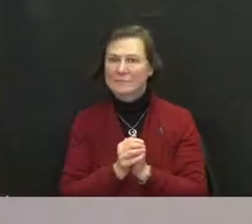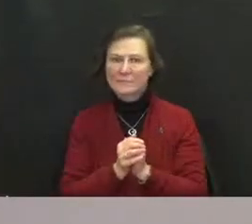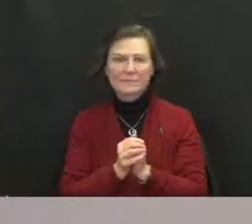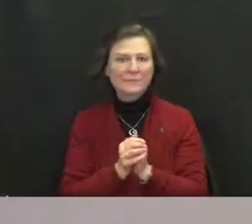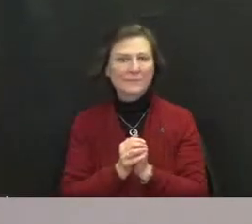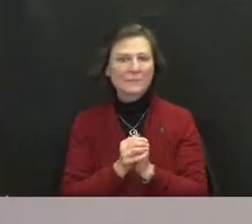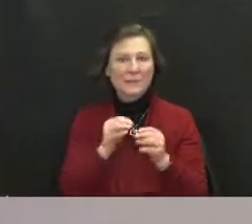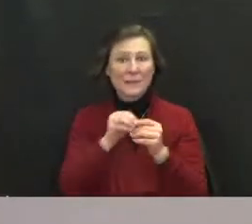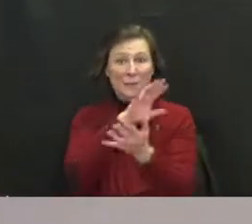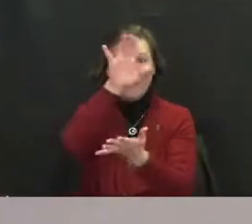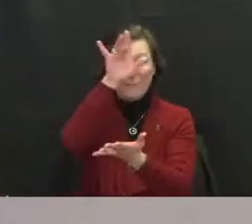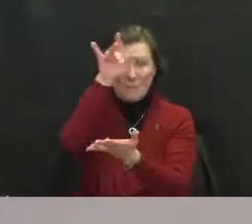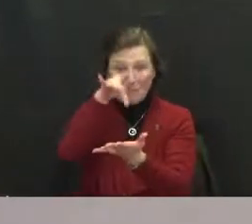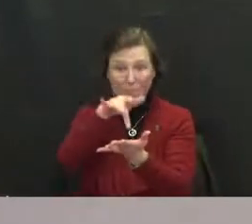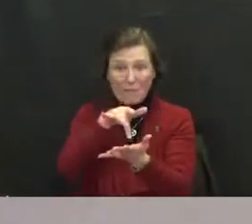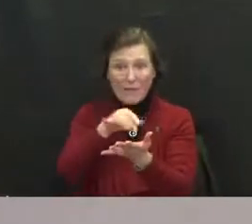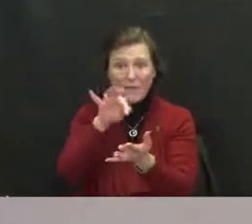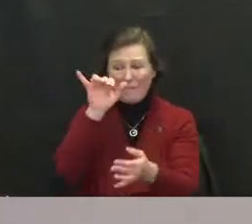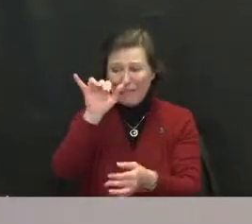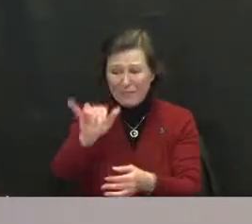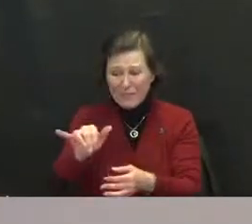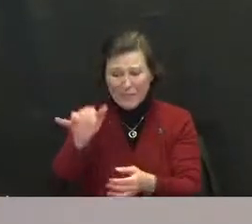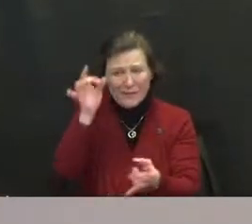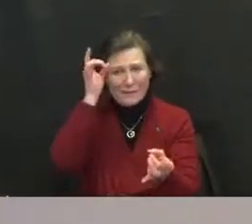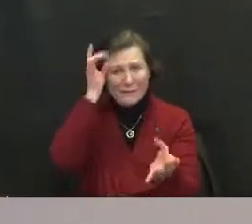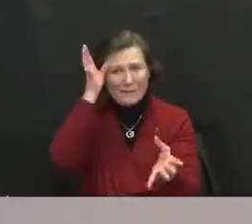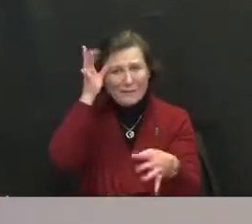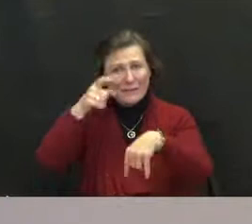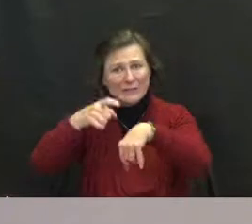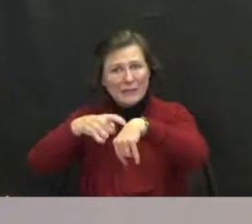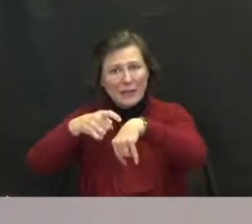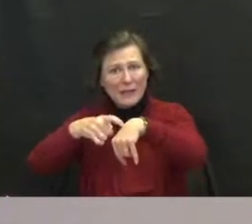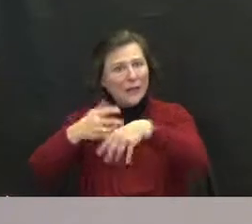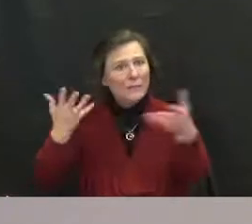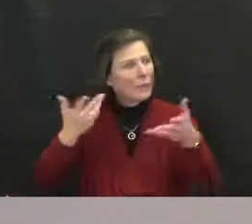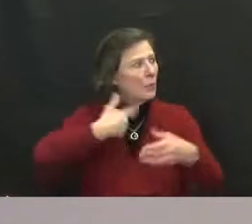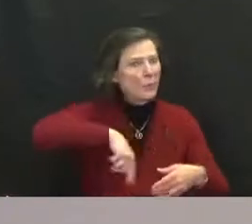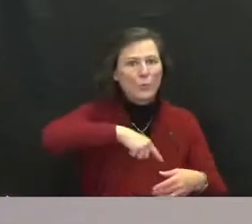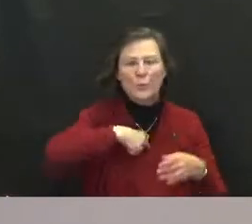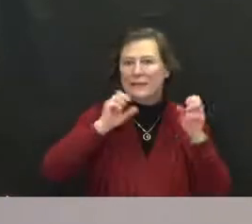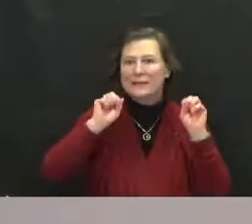And in the midst of such a time, what can we do?